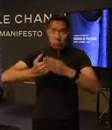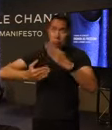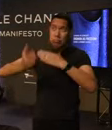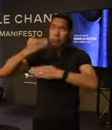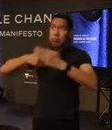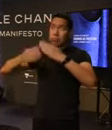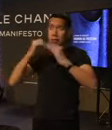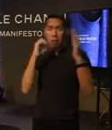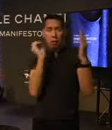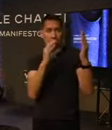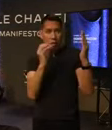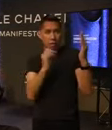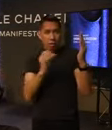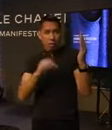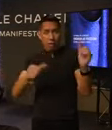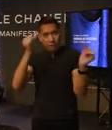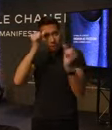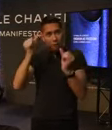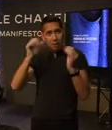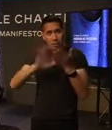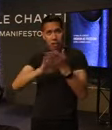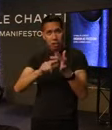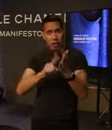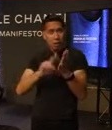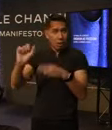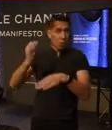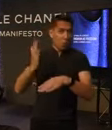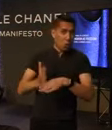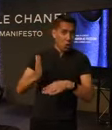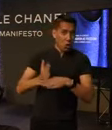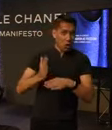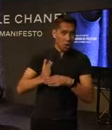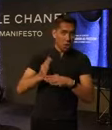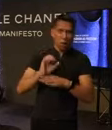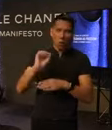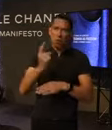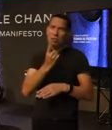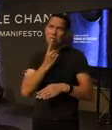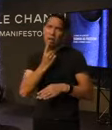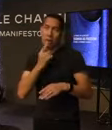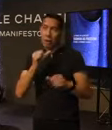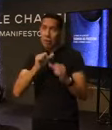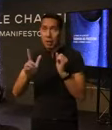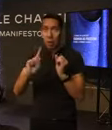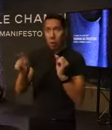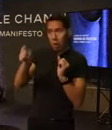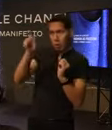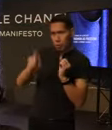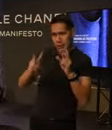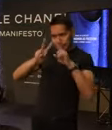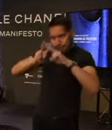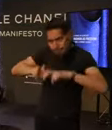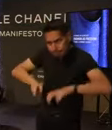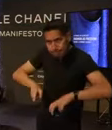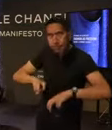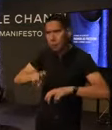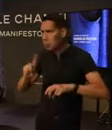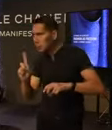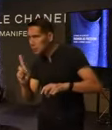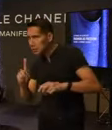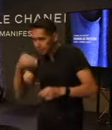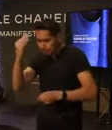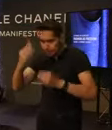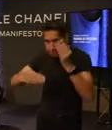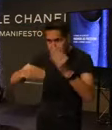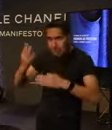evolution of the famous Chanel style, a look best embodied by the designer herself. It